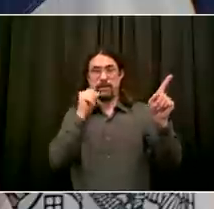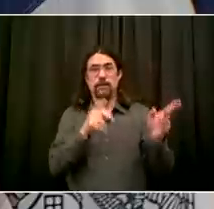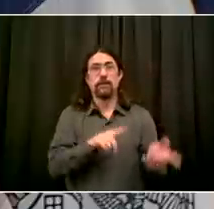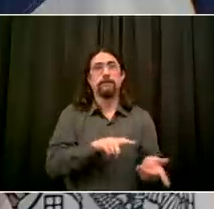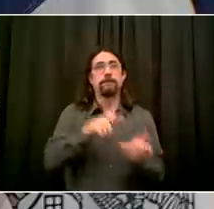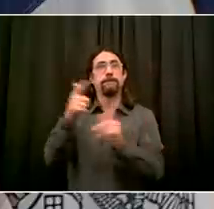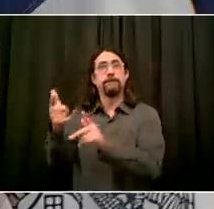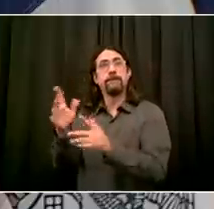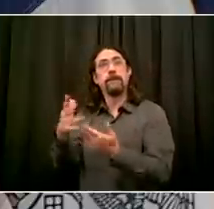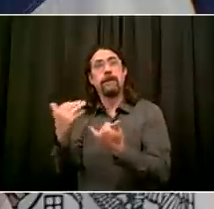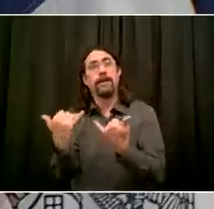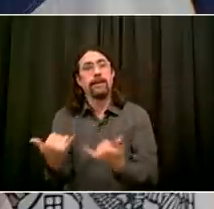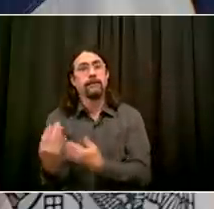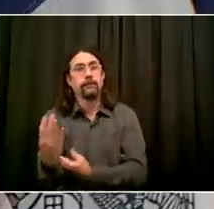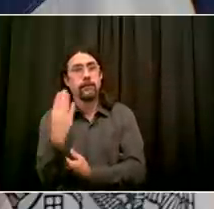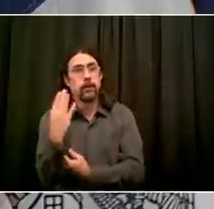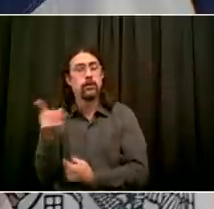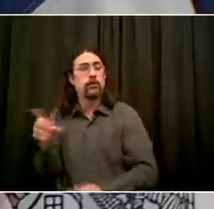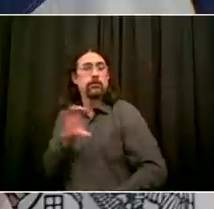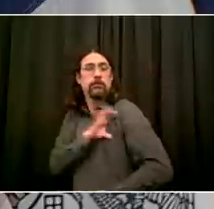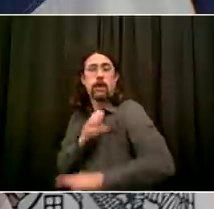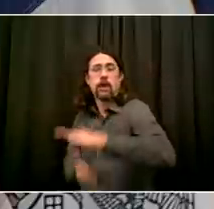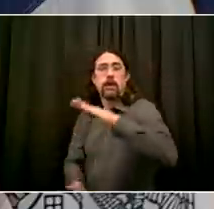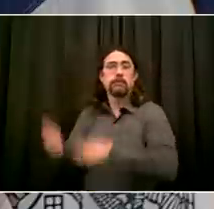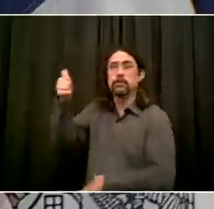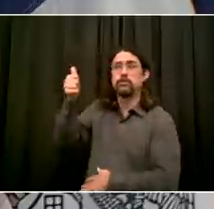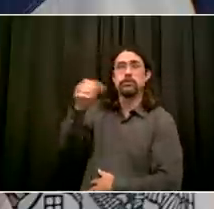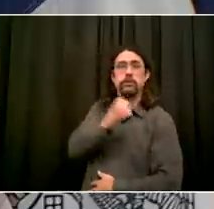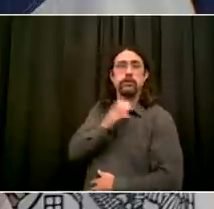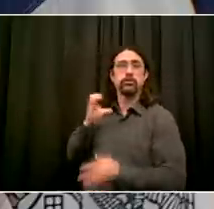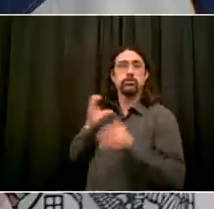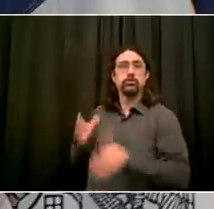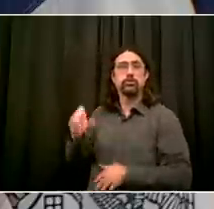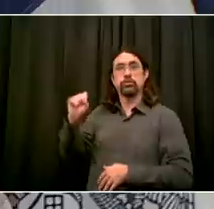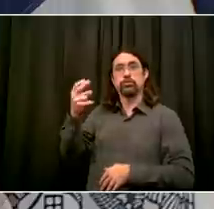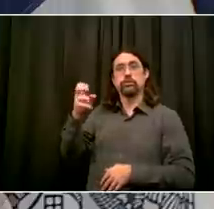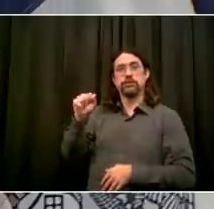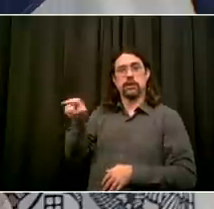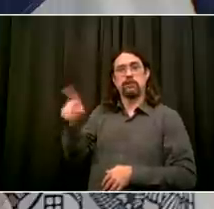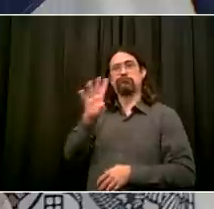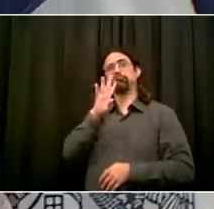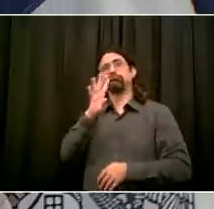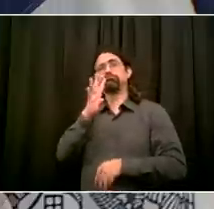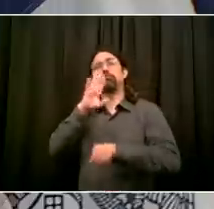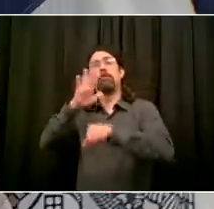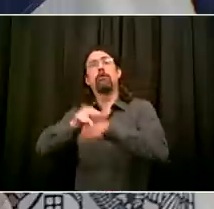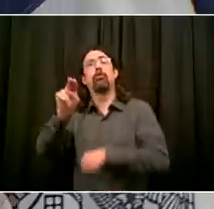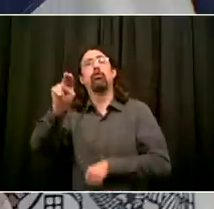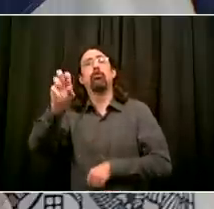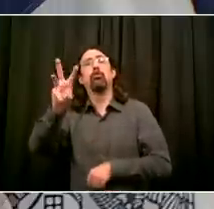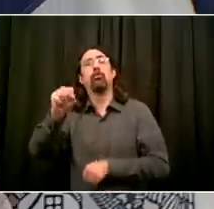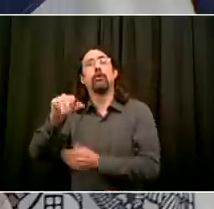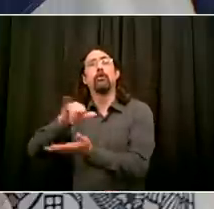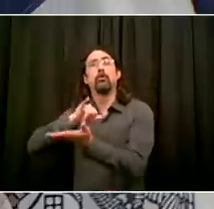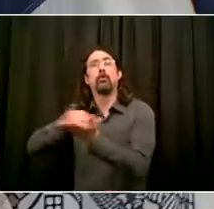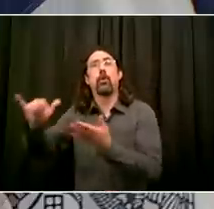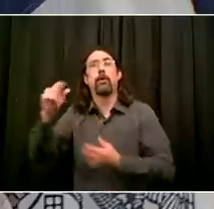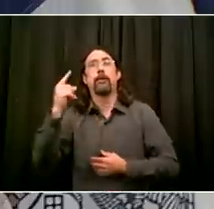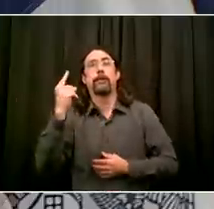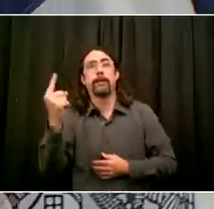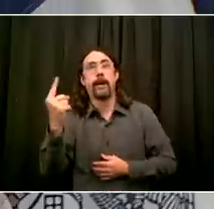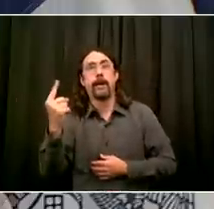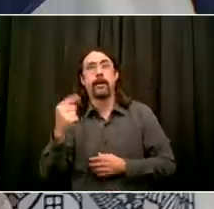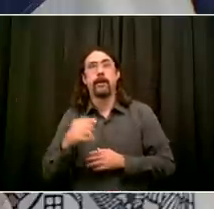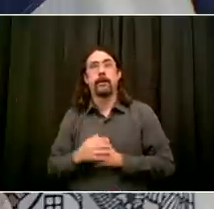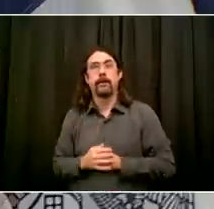should step up enforcement, and whether you're going to provide NYPD manpower to the governor's task force. Yeah, no,